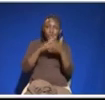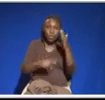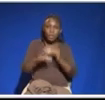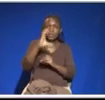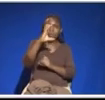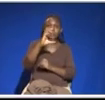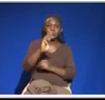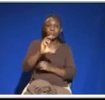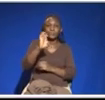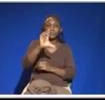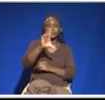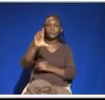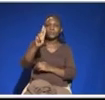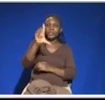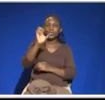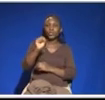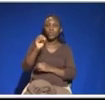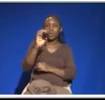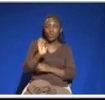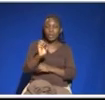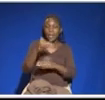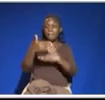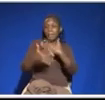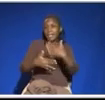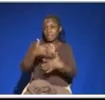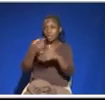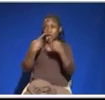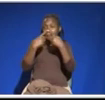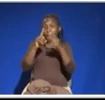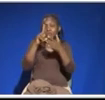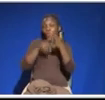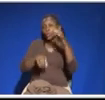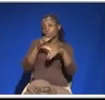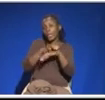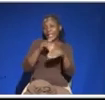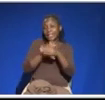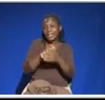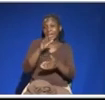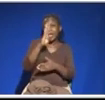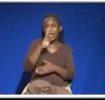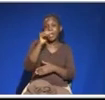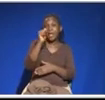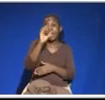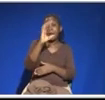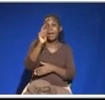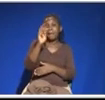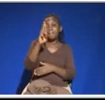material, but the cell wall that is found in a bacterium is made up of